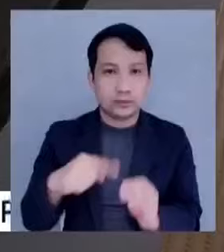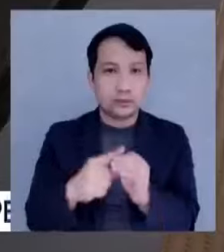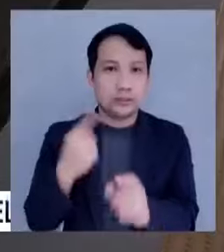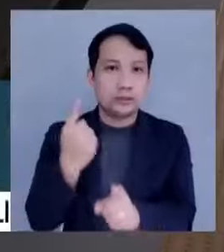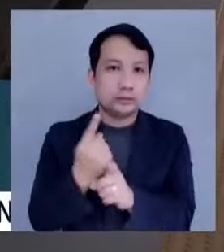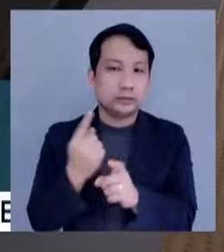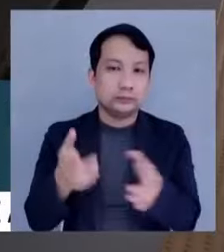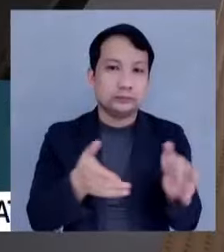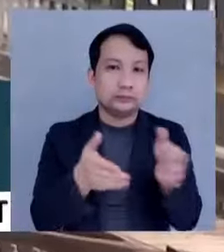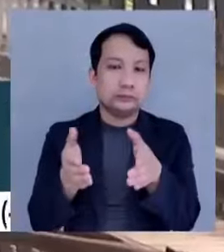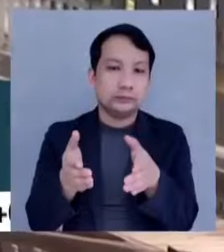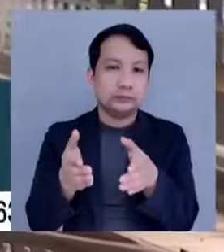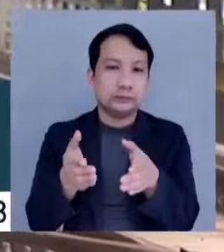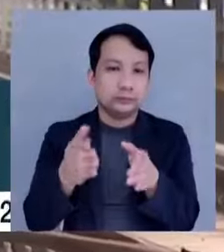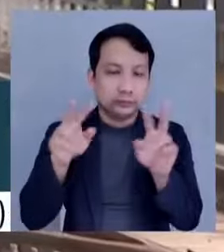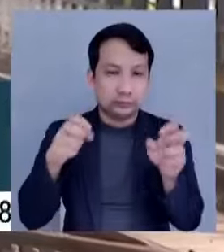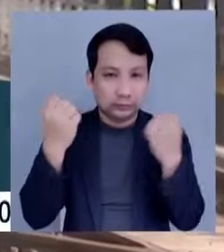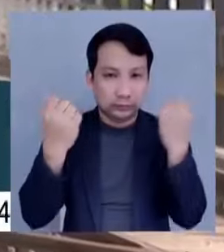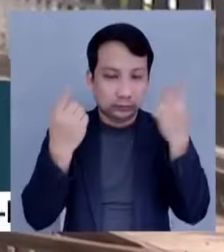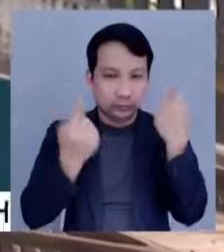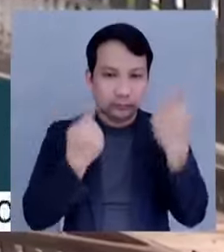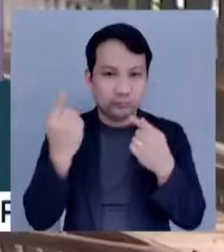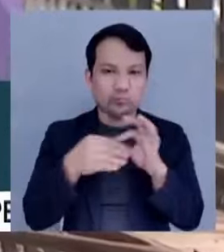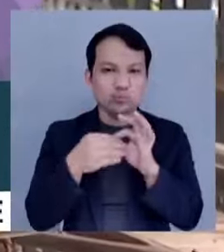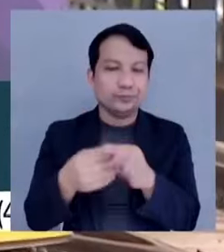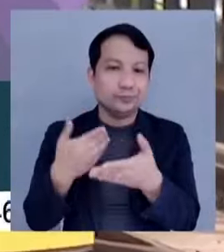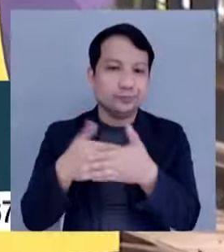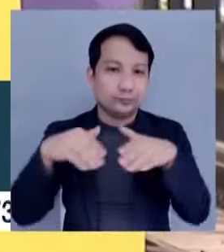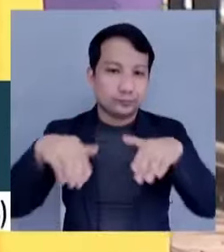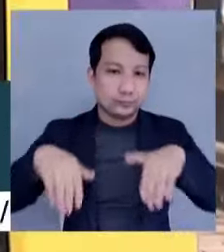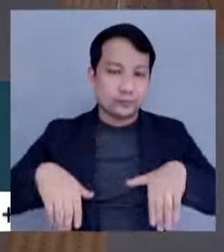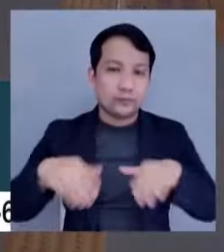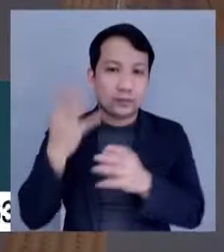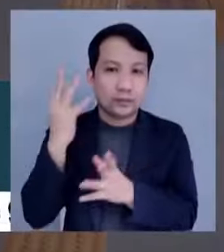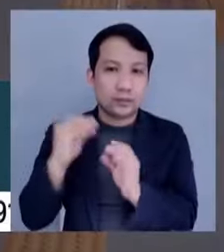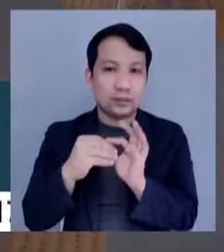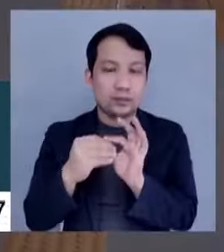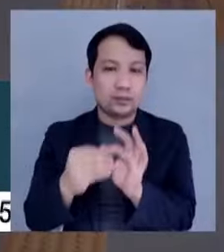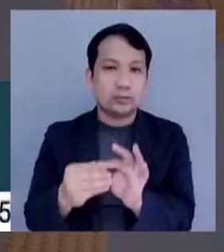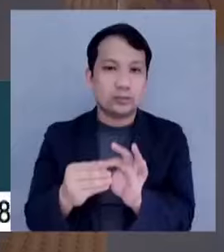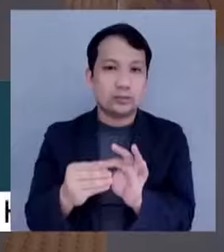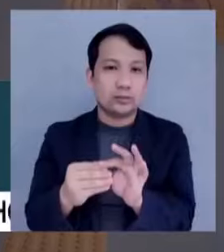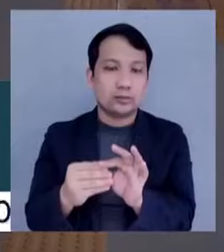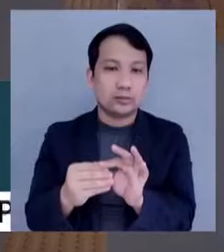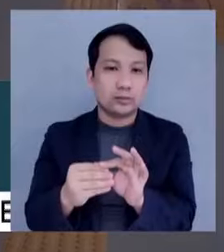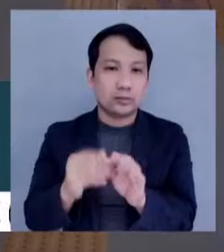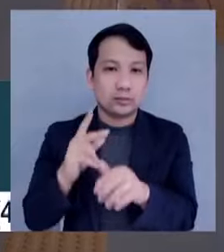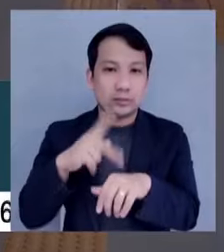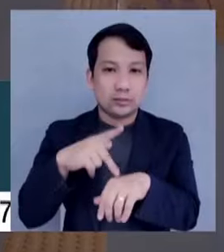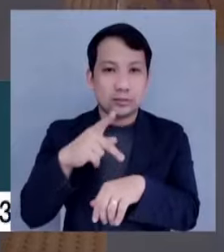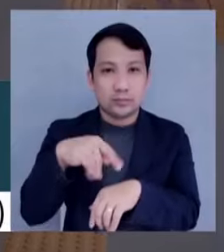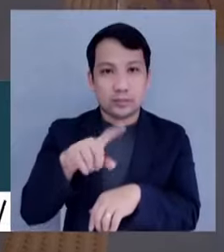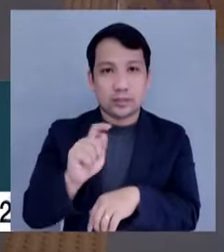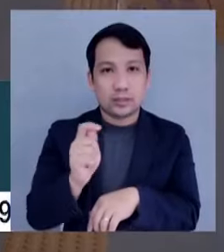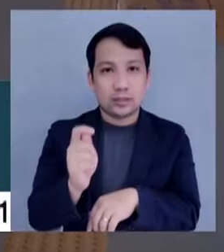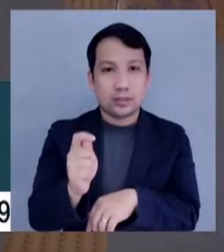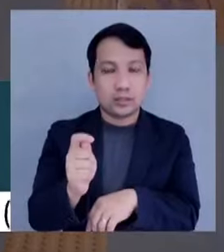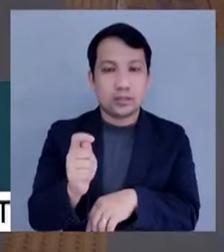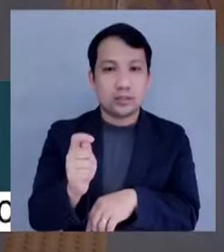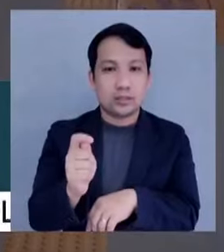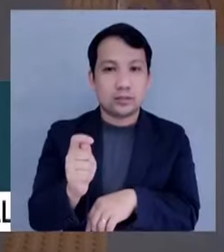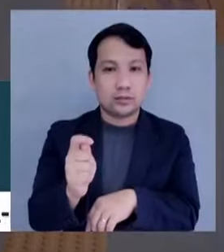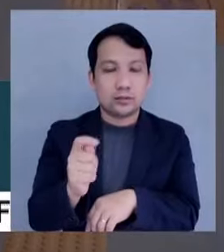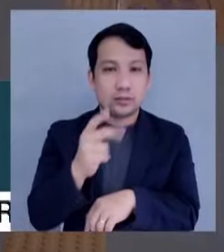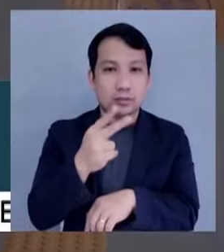issues. While the extension offers stations near key transport hubs like the Parañaque Integrated Terminal Exchange, the Ninoy